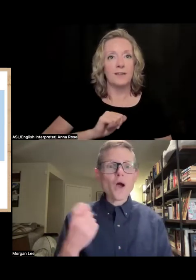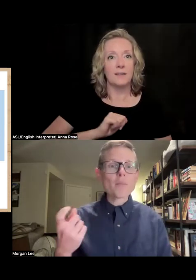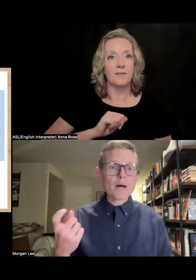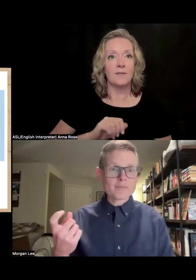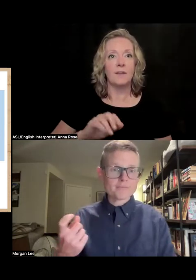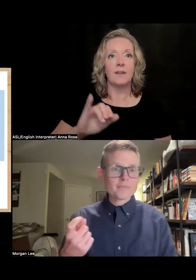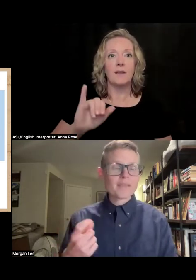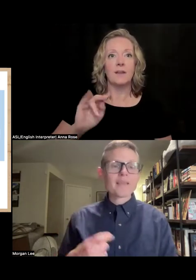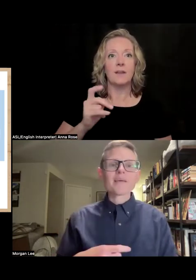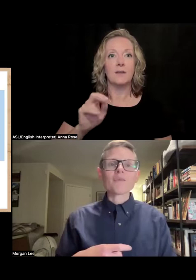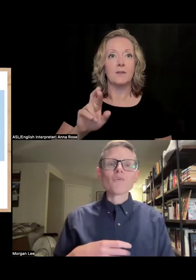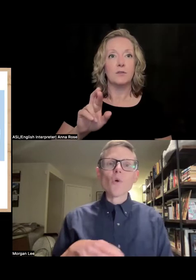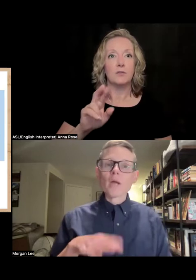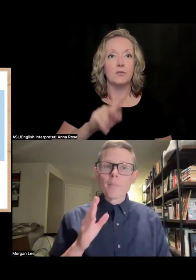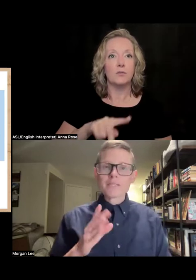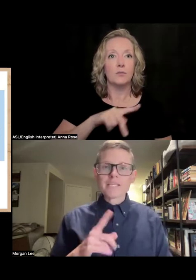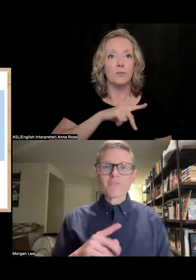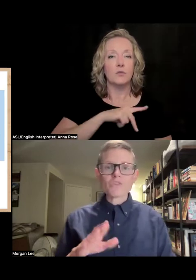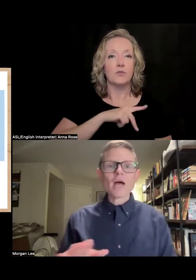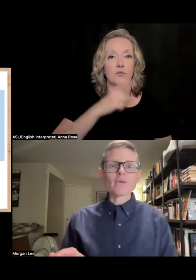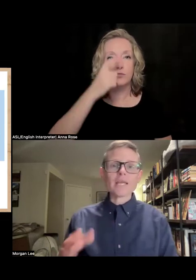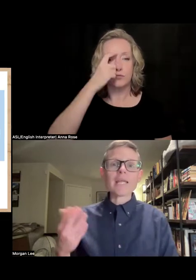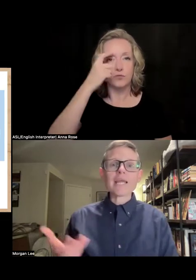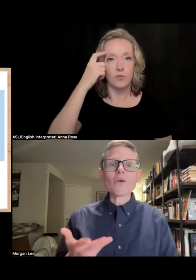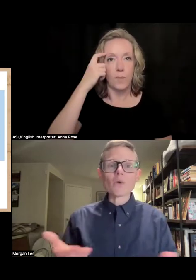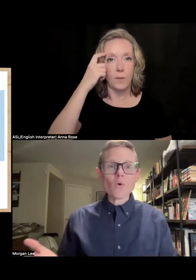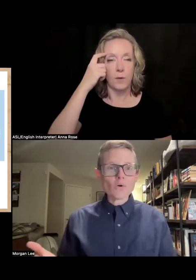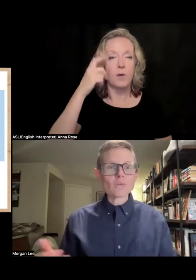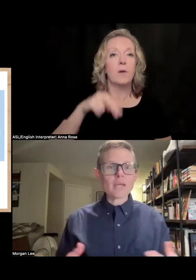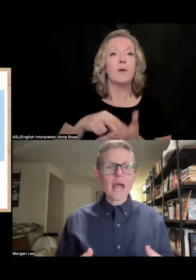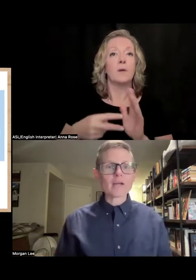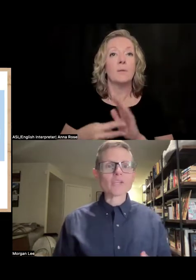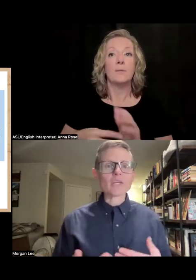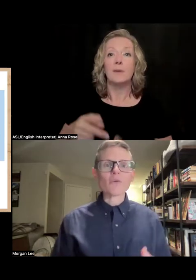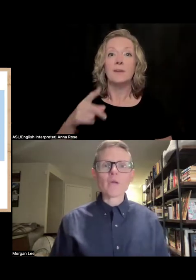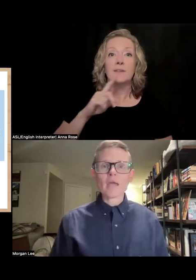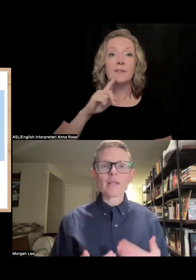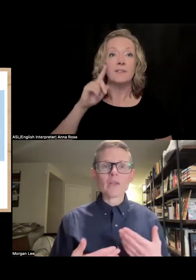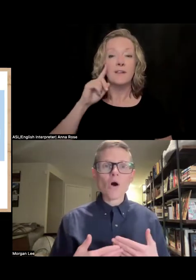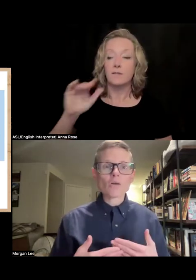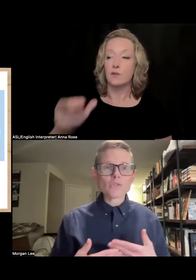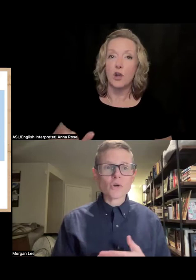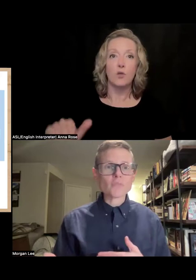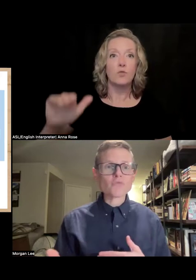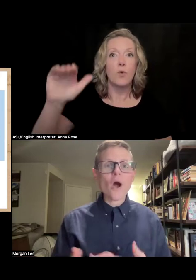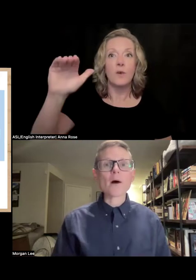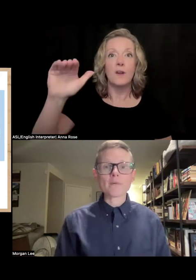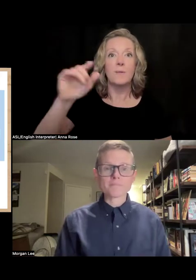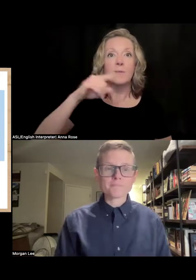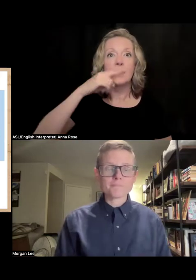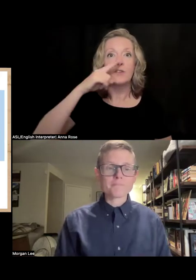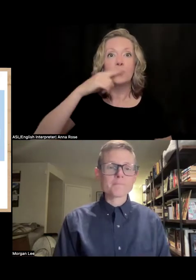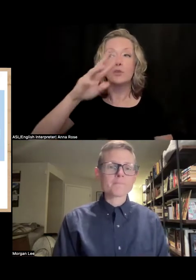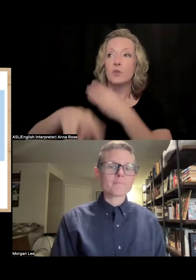interpersonal trauma. Growing up as a deaf child in a hearing world can actually create long-term